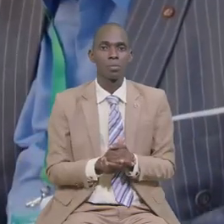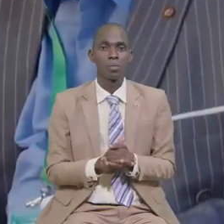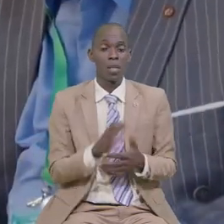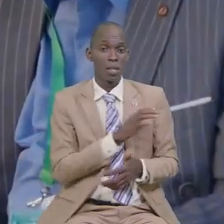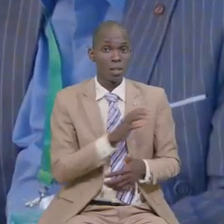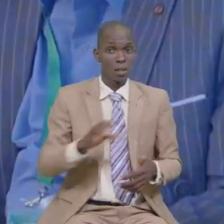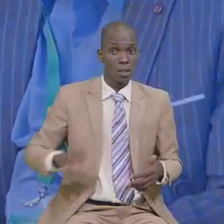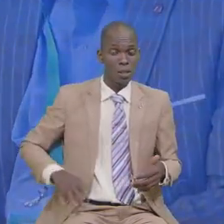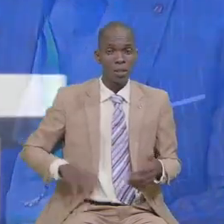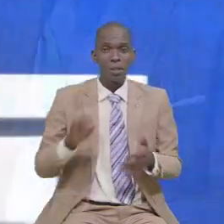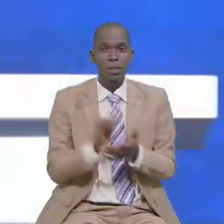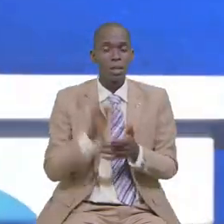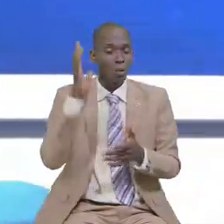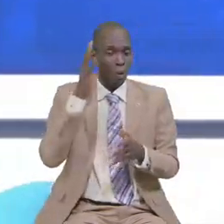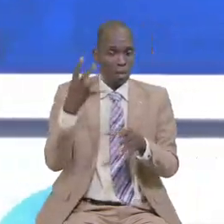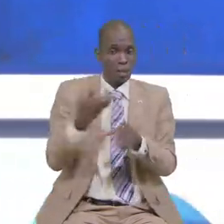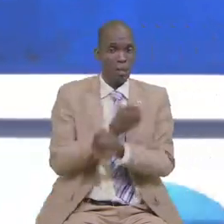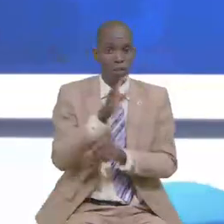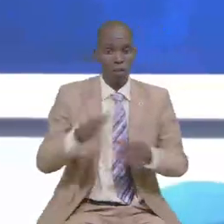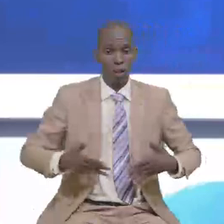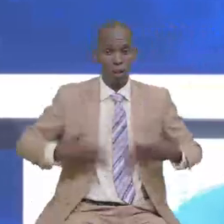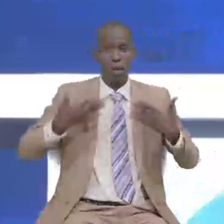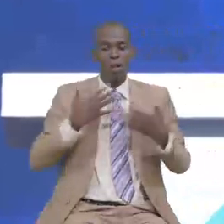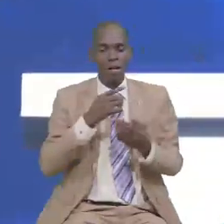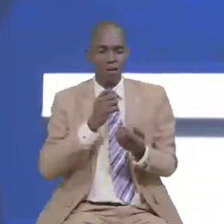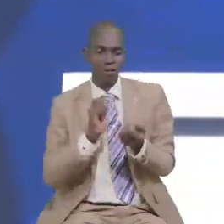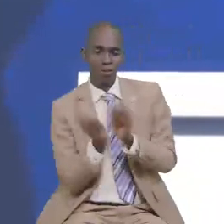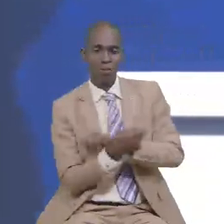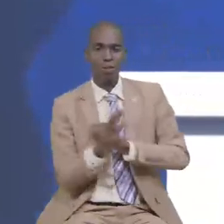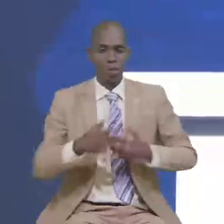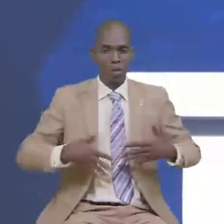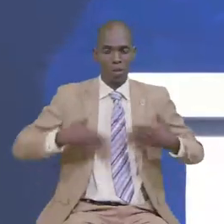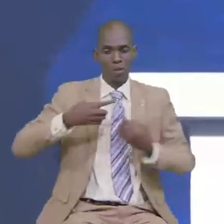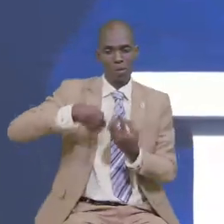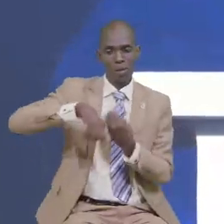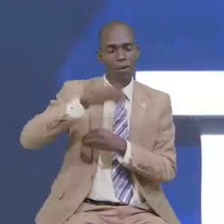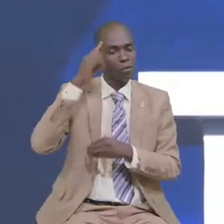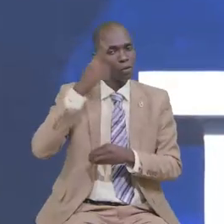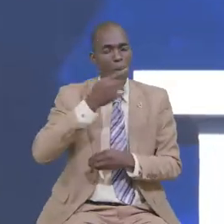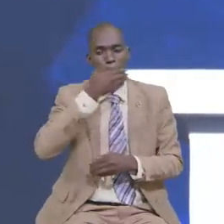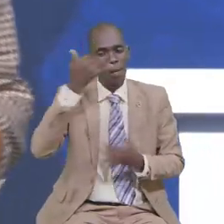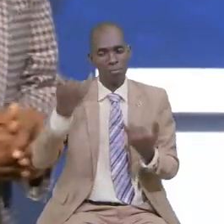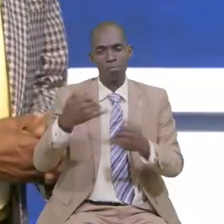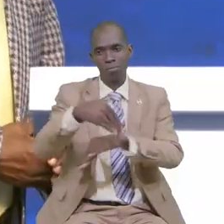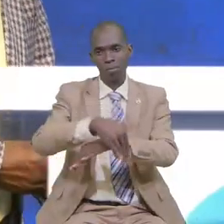Christ that will take your life and turn your life around for the better tonight.